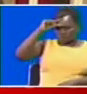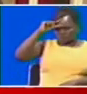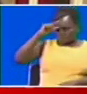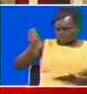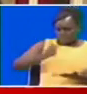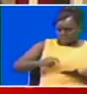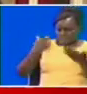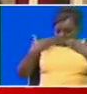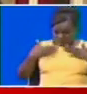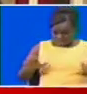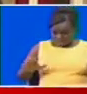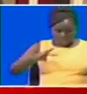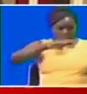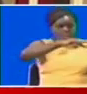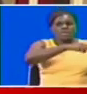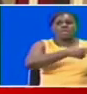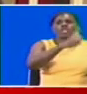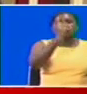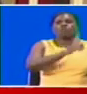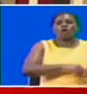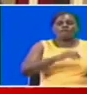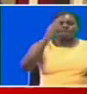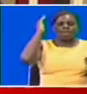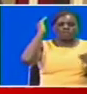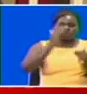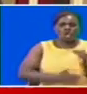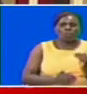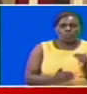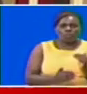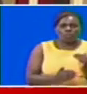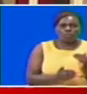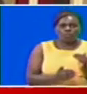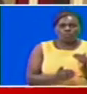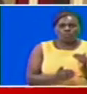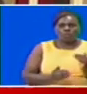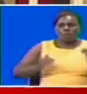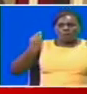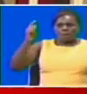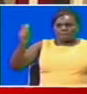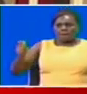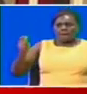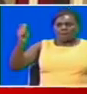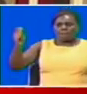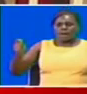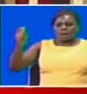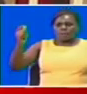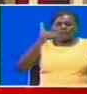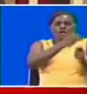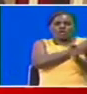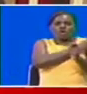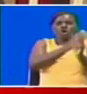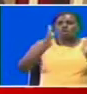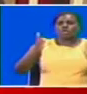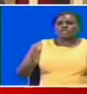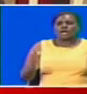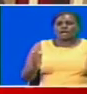so, we bring to an end the strike of doctors that